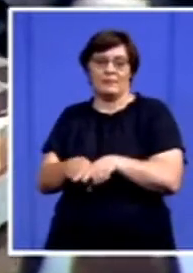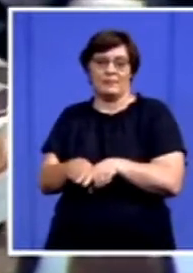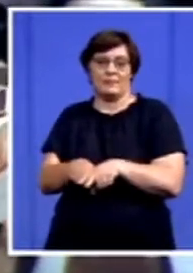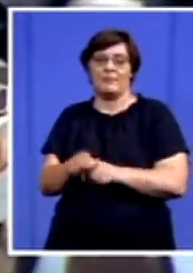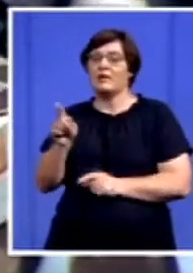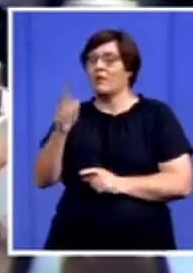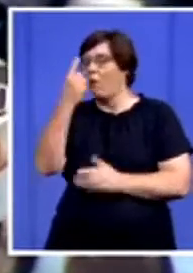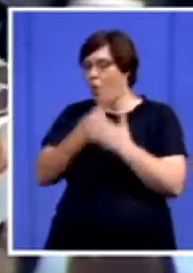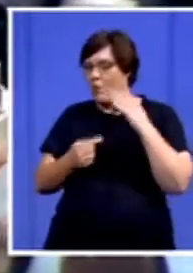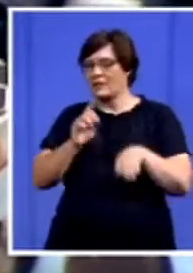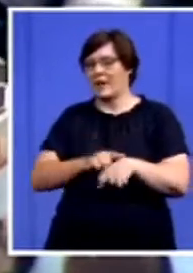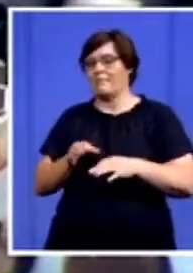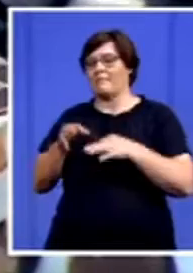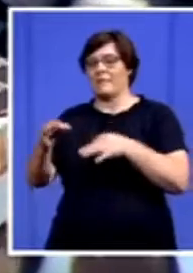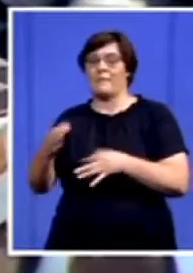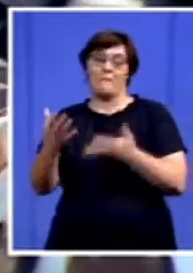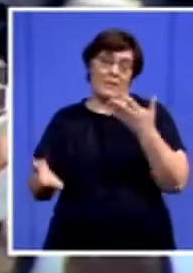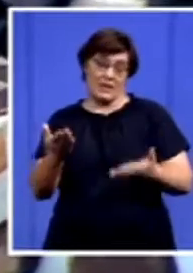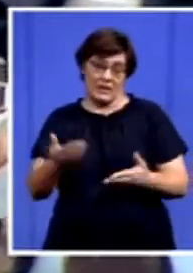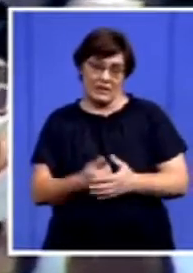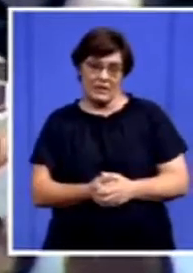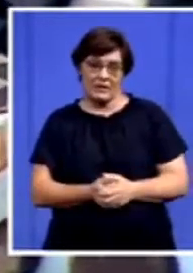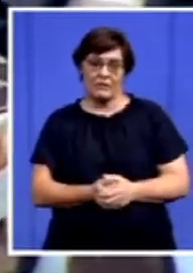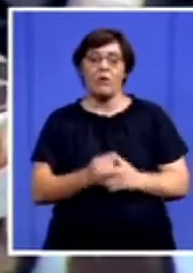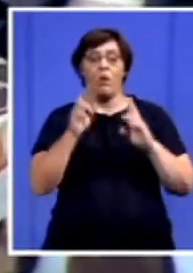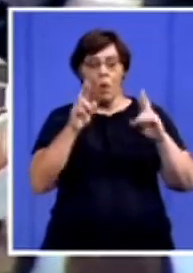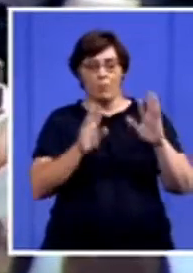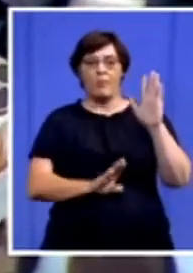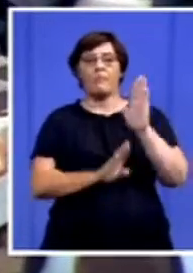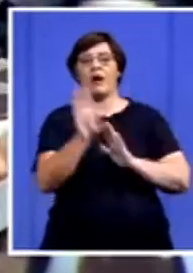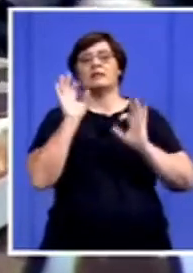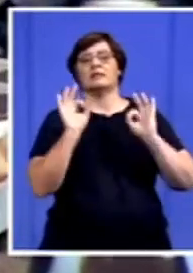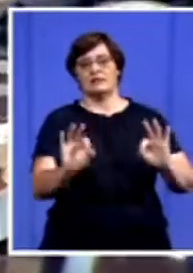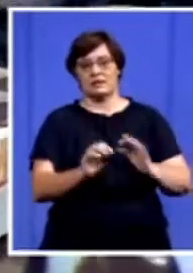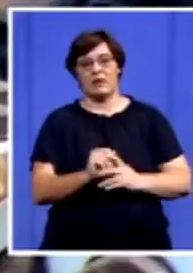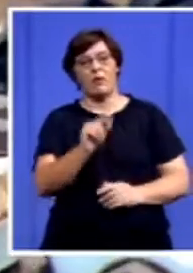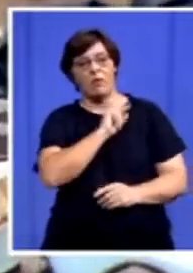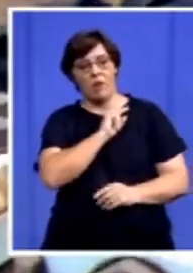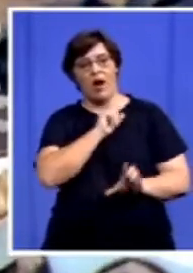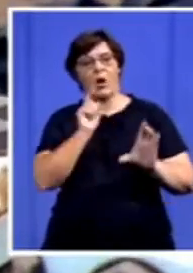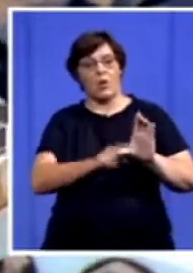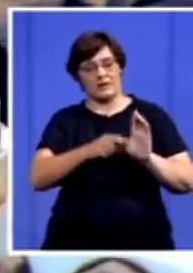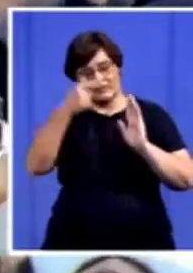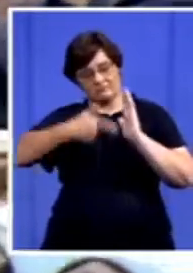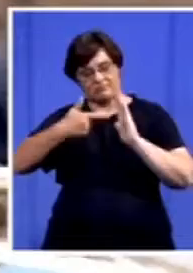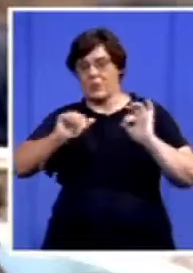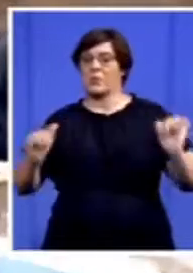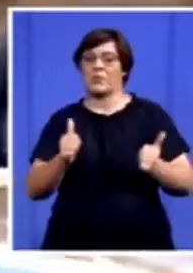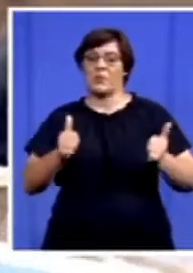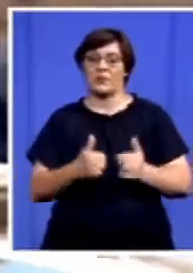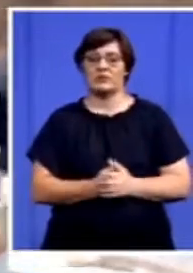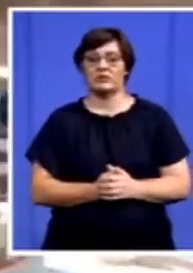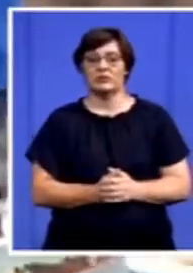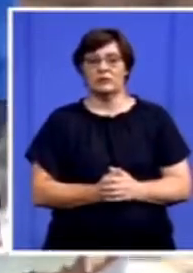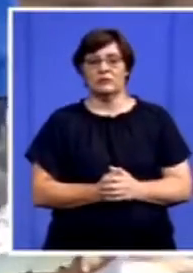hoping that it will pass without a problem given the quality of our welders. When can we expect then, of course, indeed, there